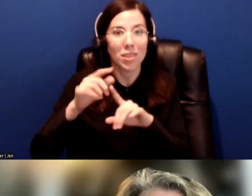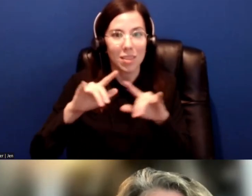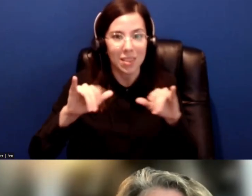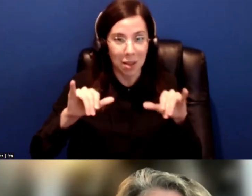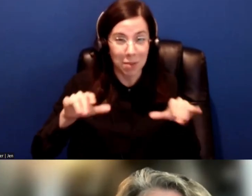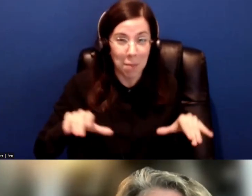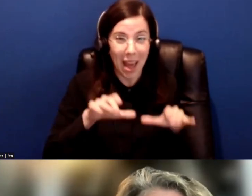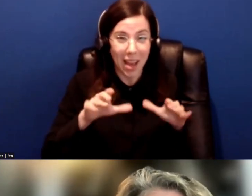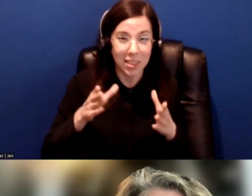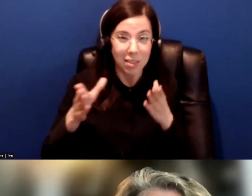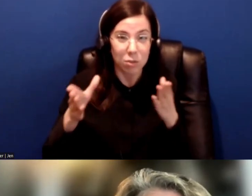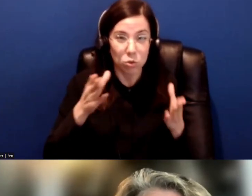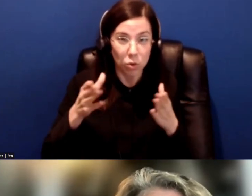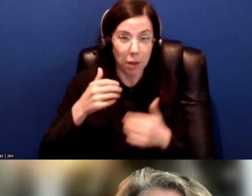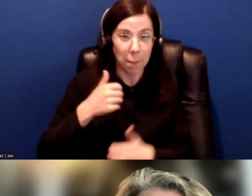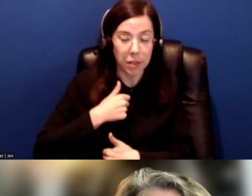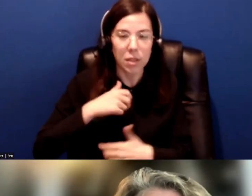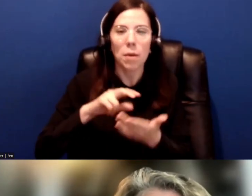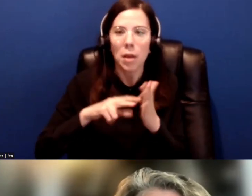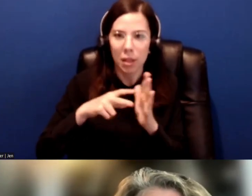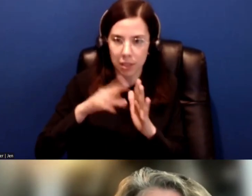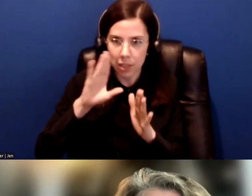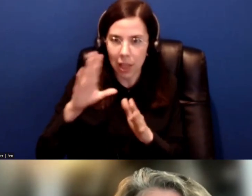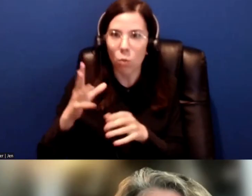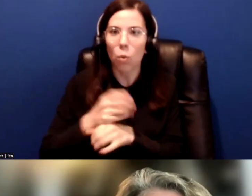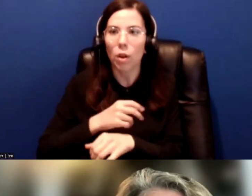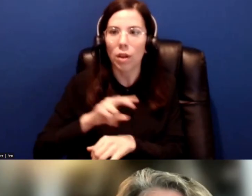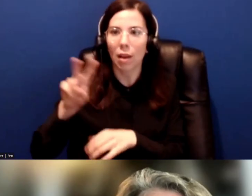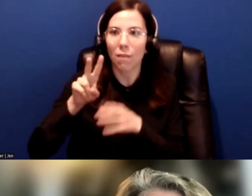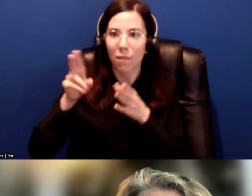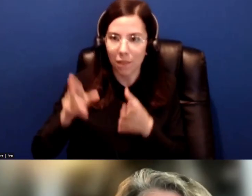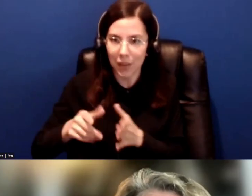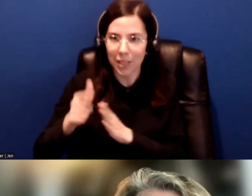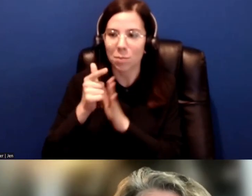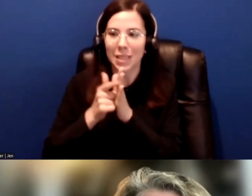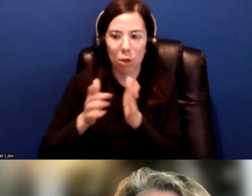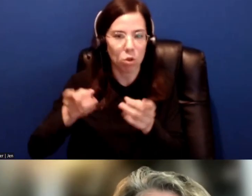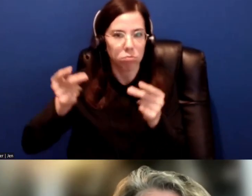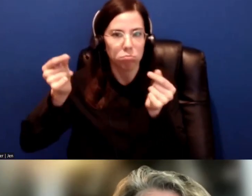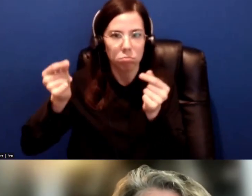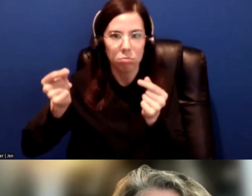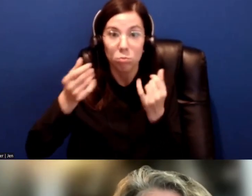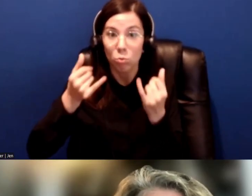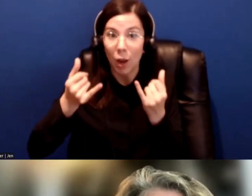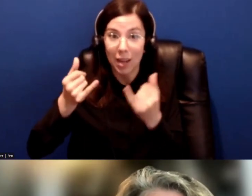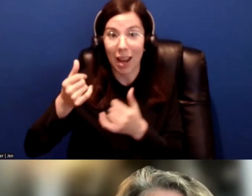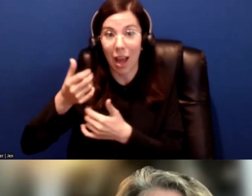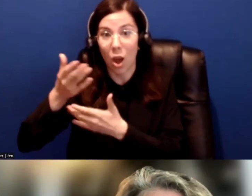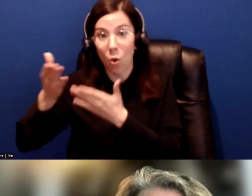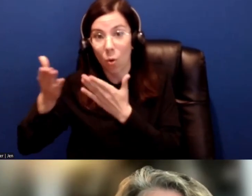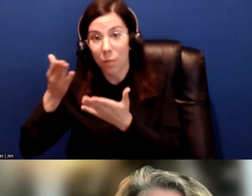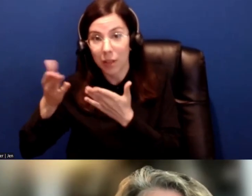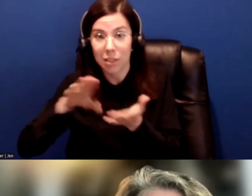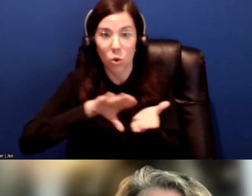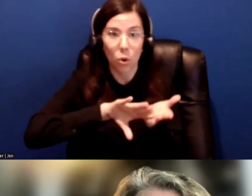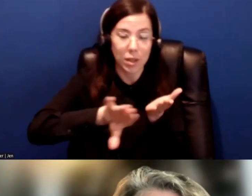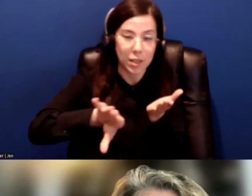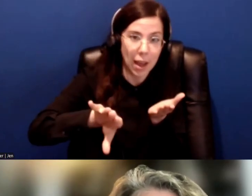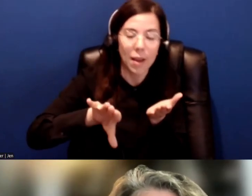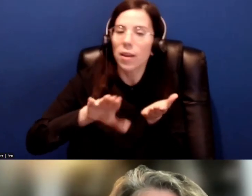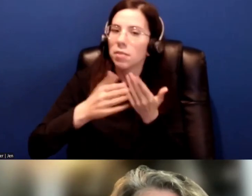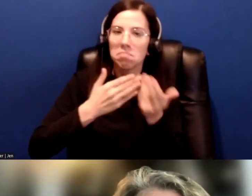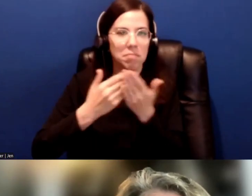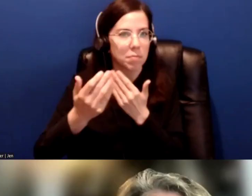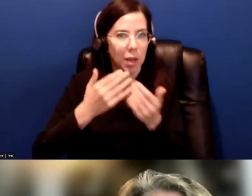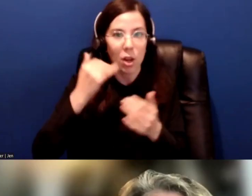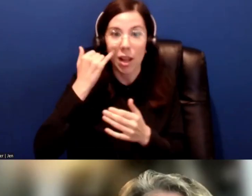duty, they qualify for victims counsel. Their current status does not matter. If they're a military dependent,